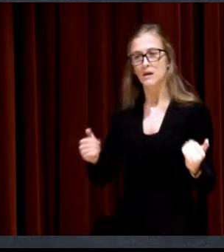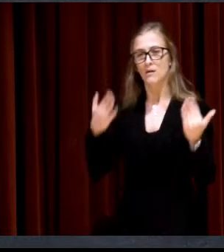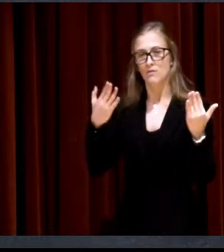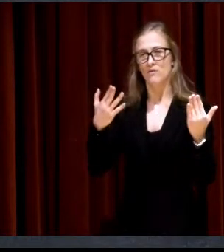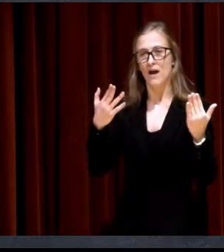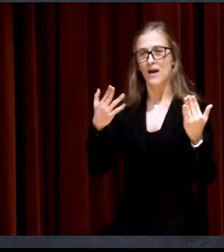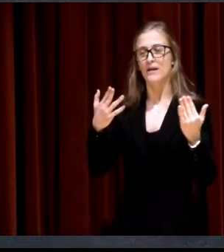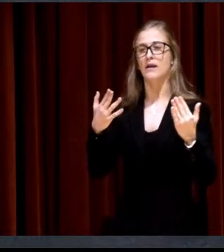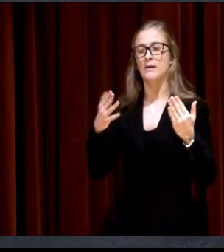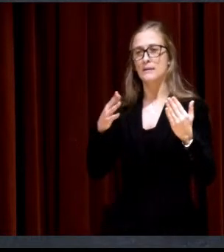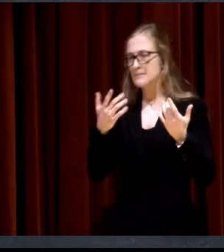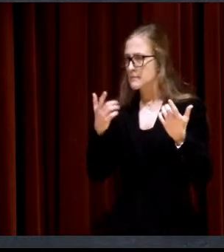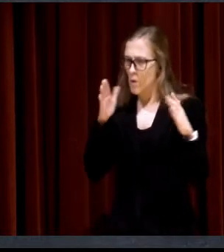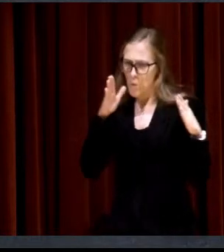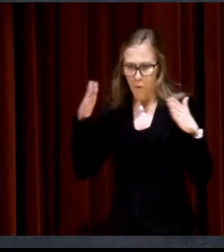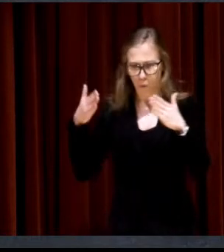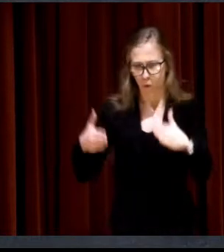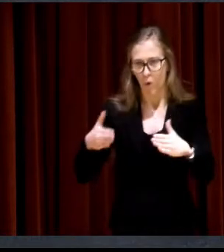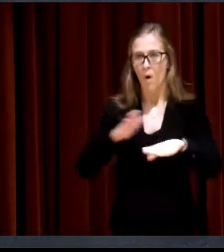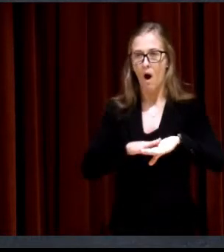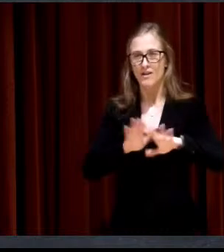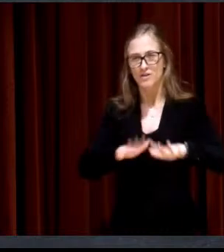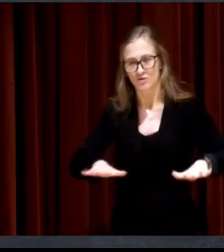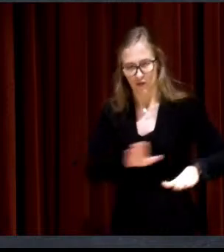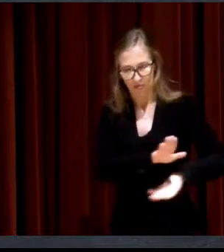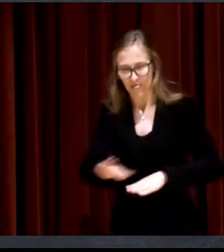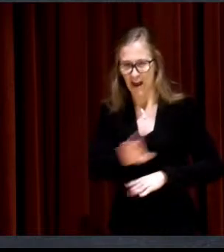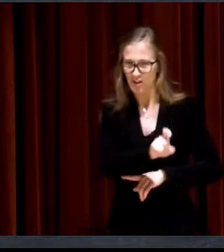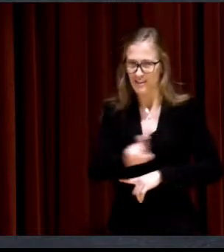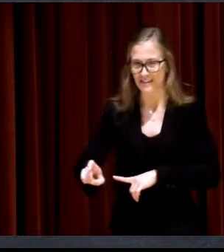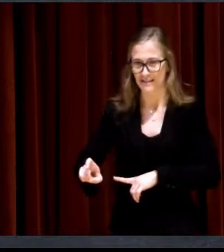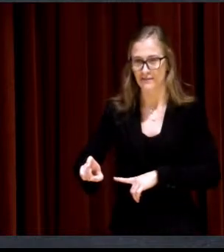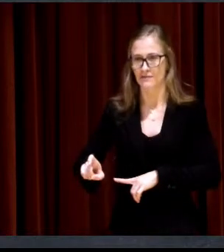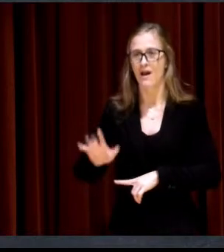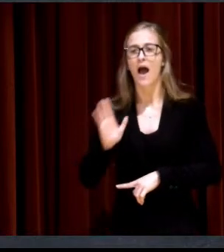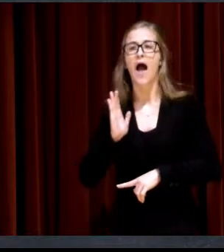hyper-focus on the needs of these children, because they're our children.